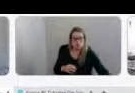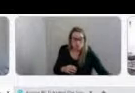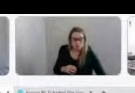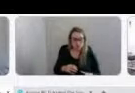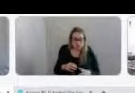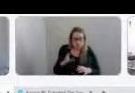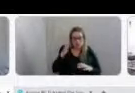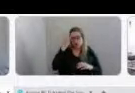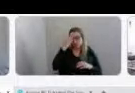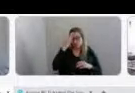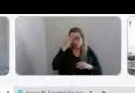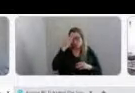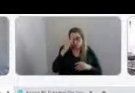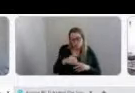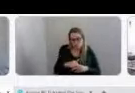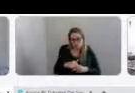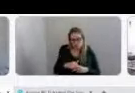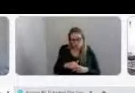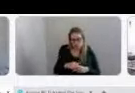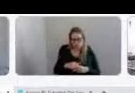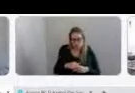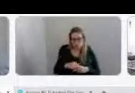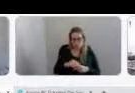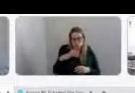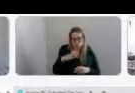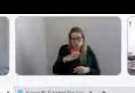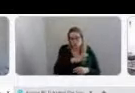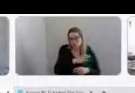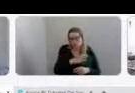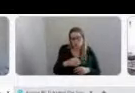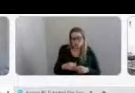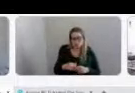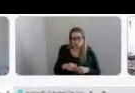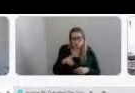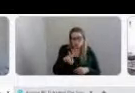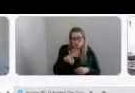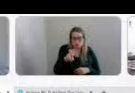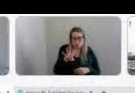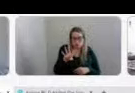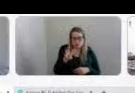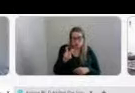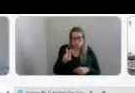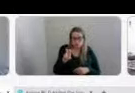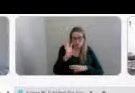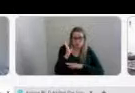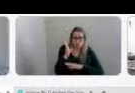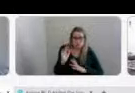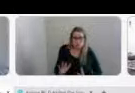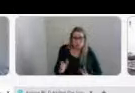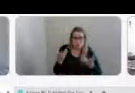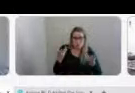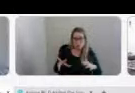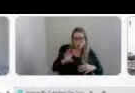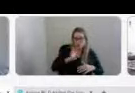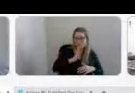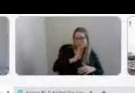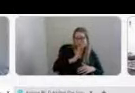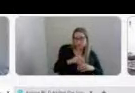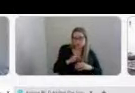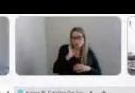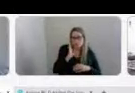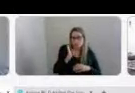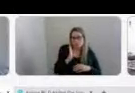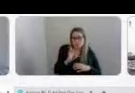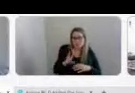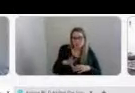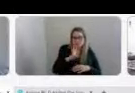acknowledge the tenacity of the commission and the 242 speakers who have either already spoken or will